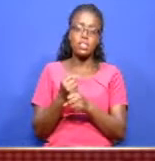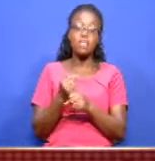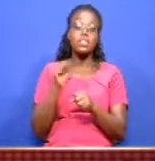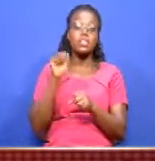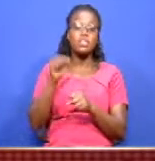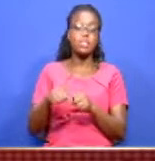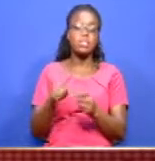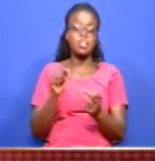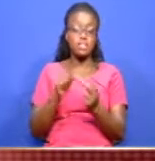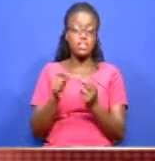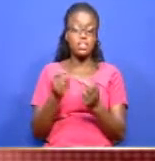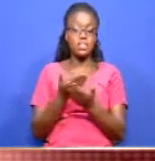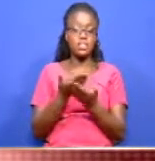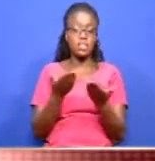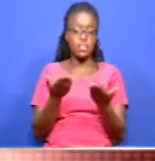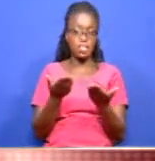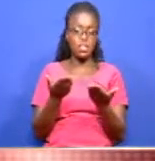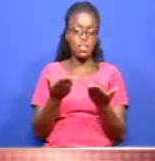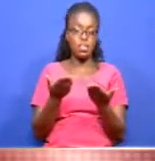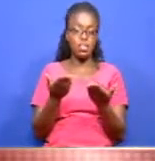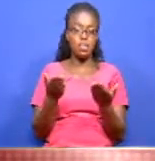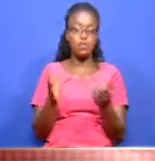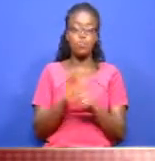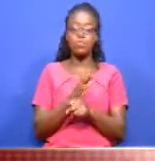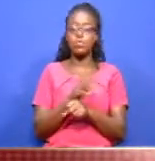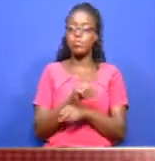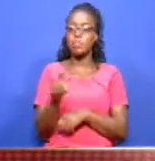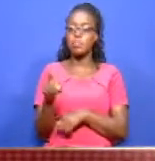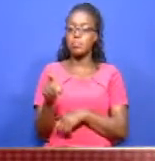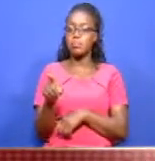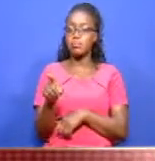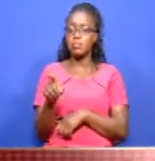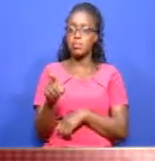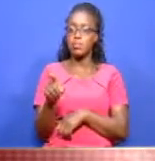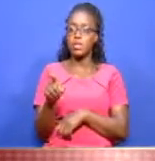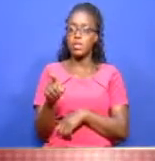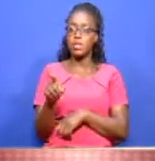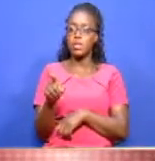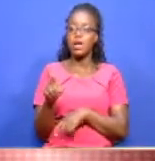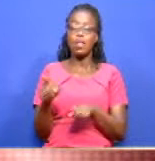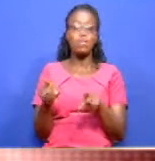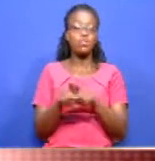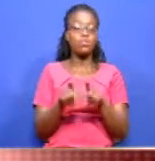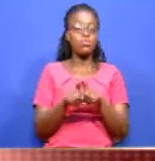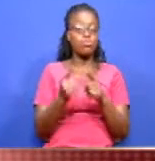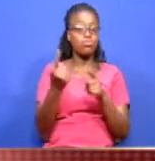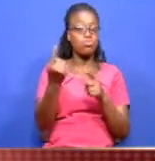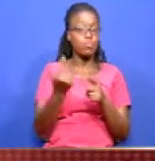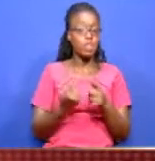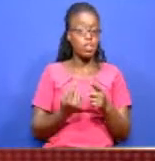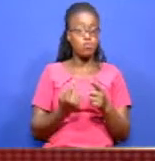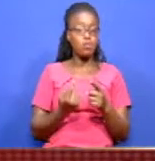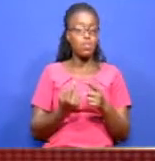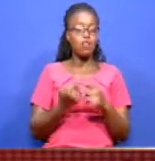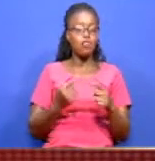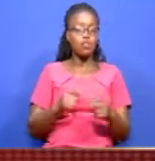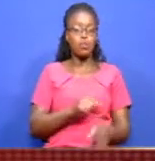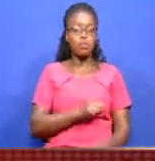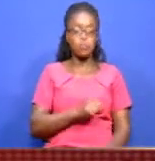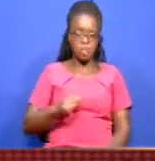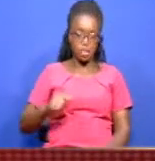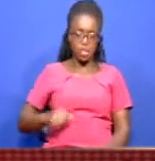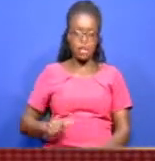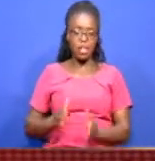was done on most of them. We also had those that arrived from China and London,